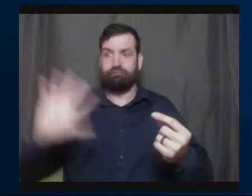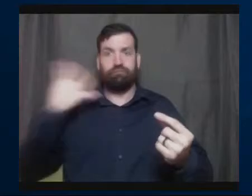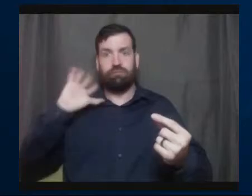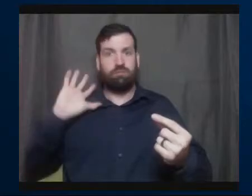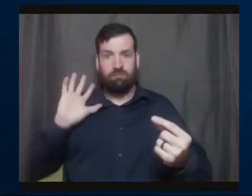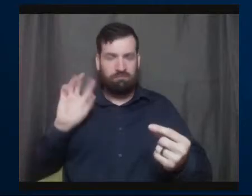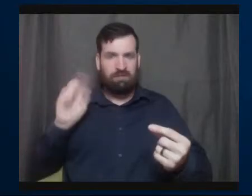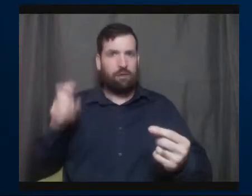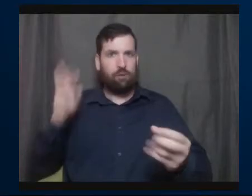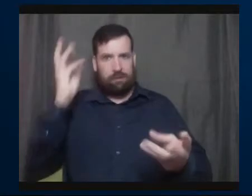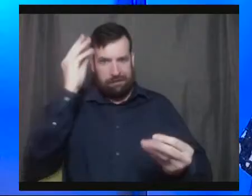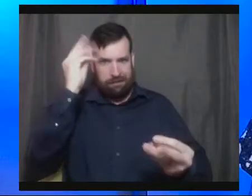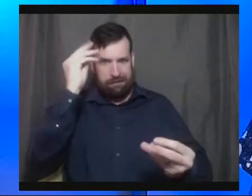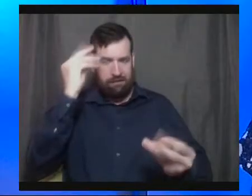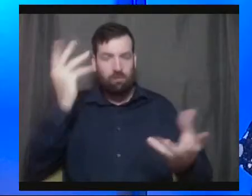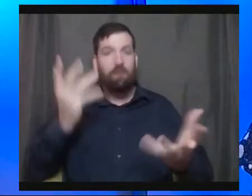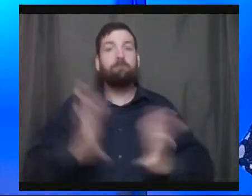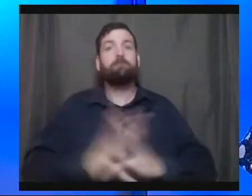before?